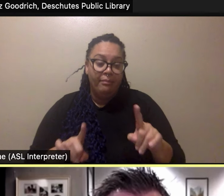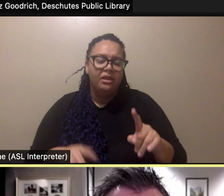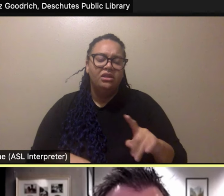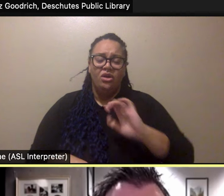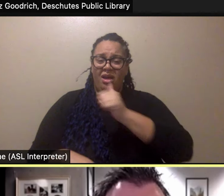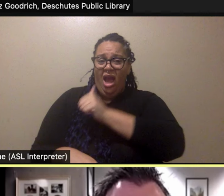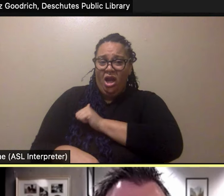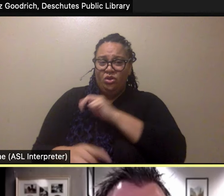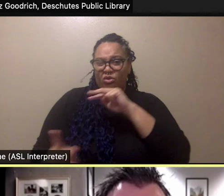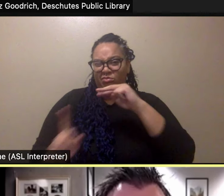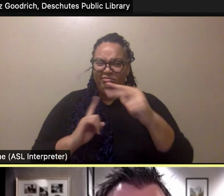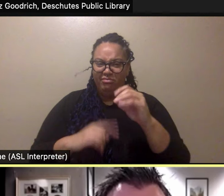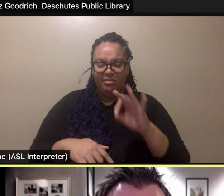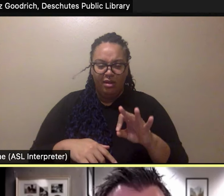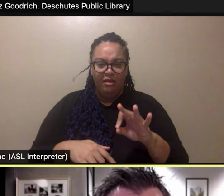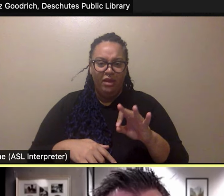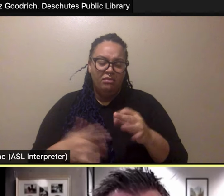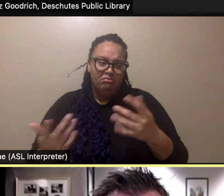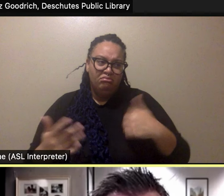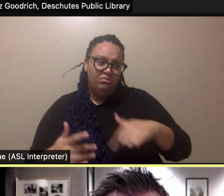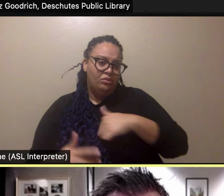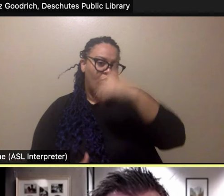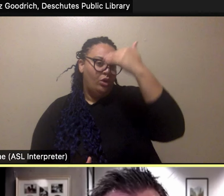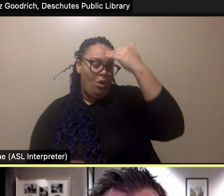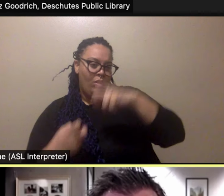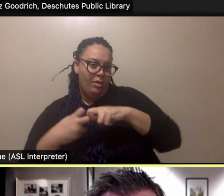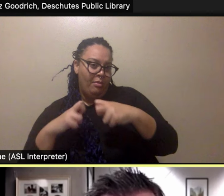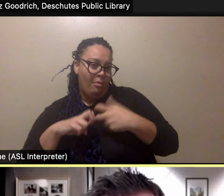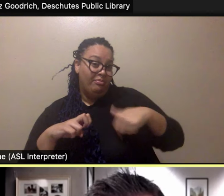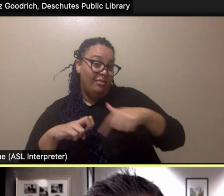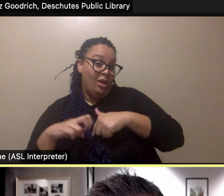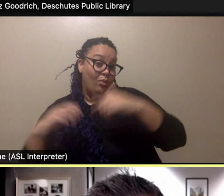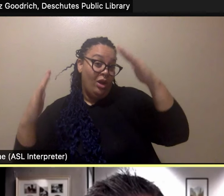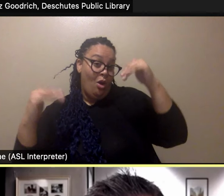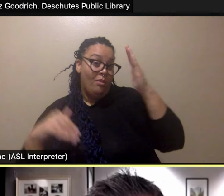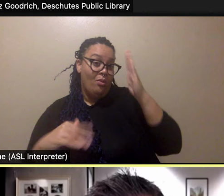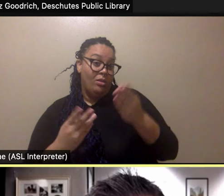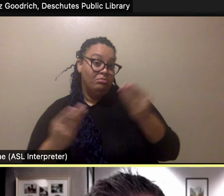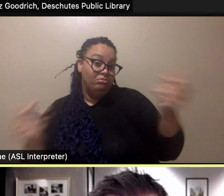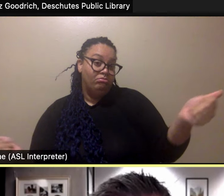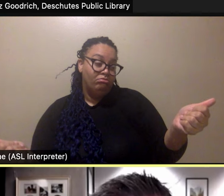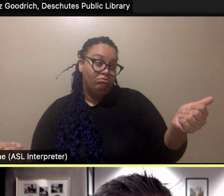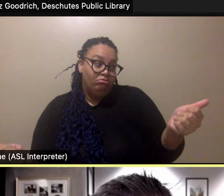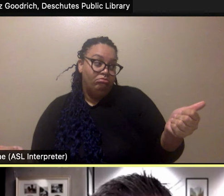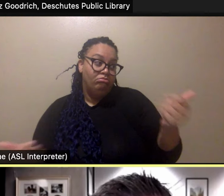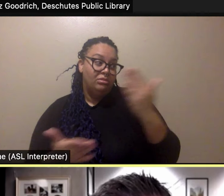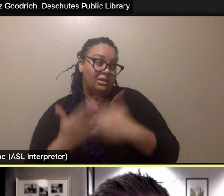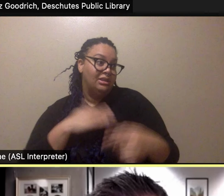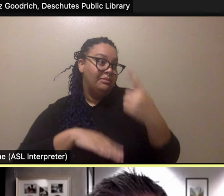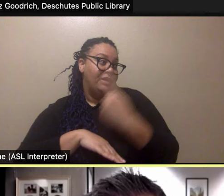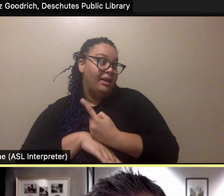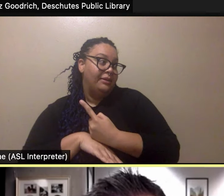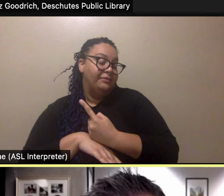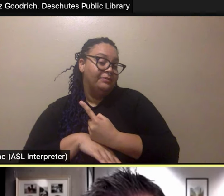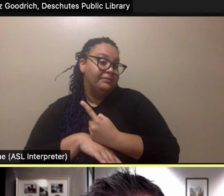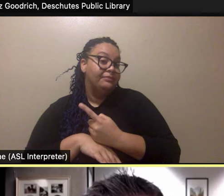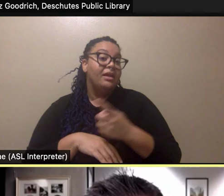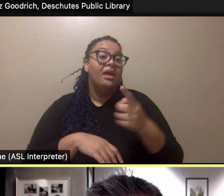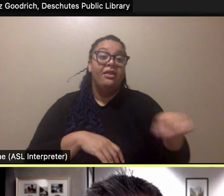of, we know this is a problem and we hope it will resolve someday. They were